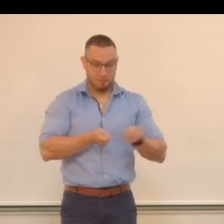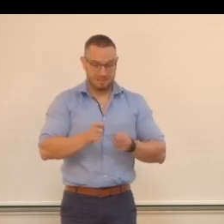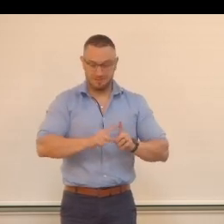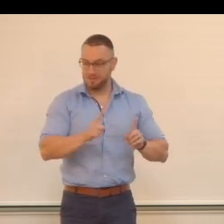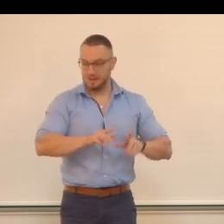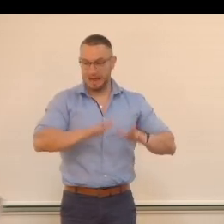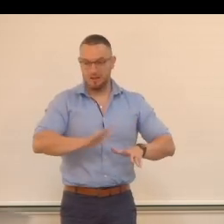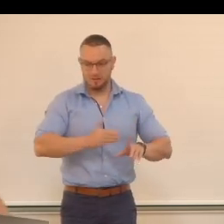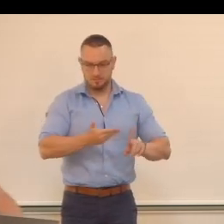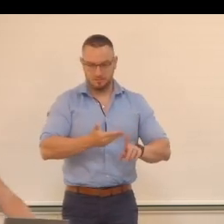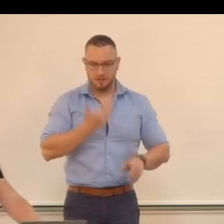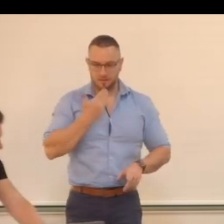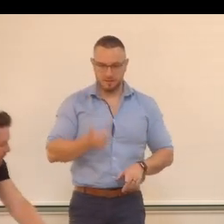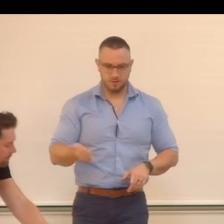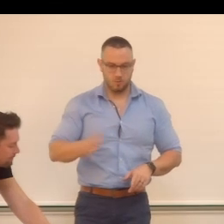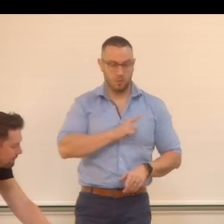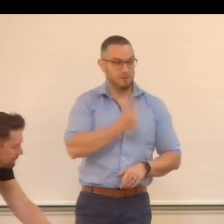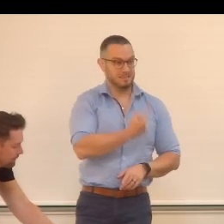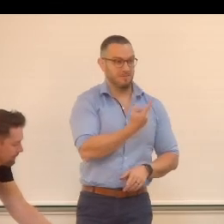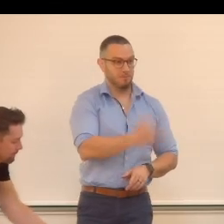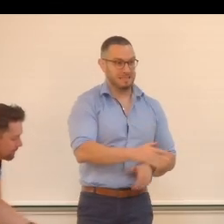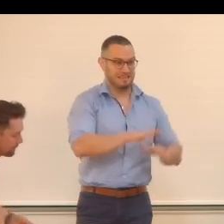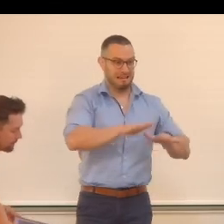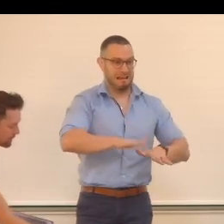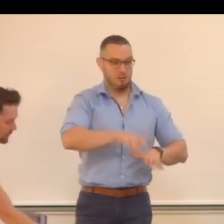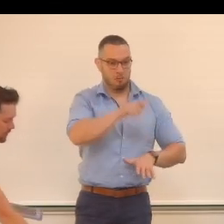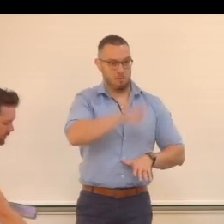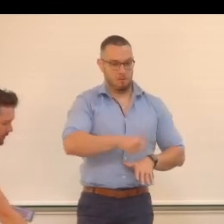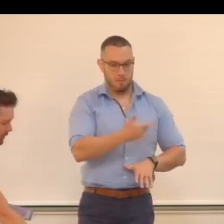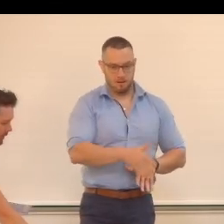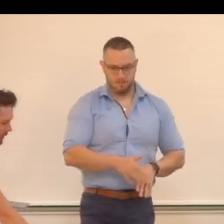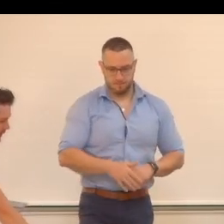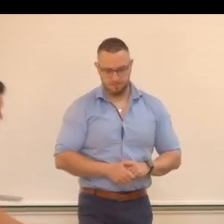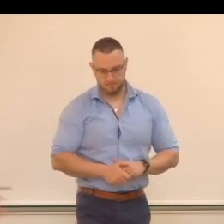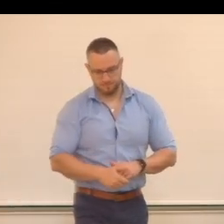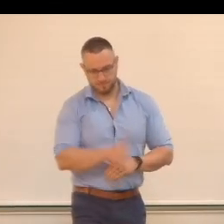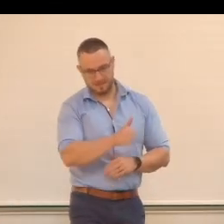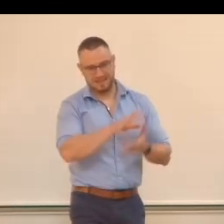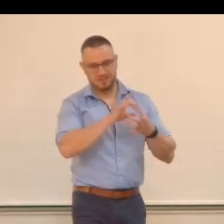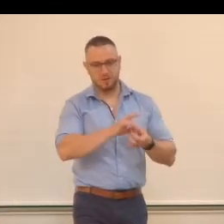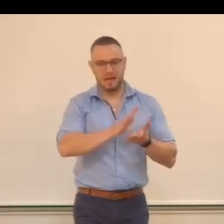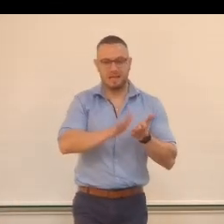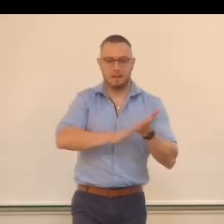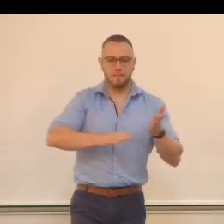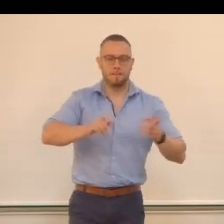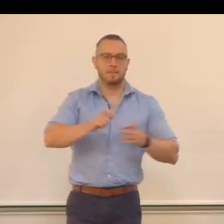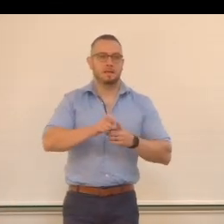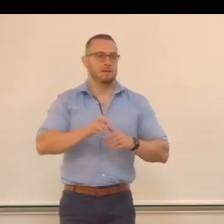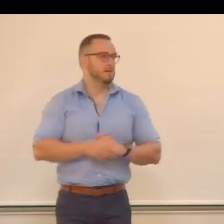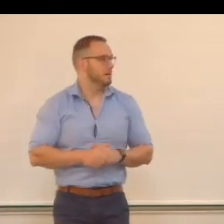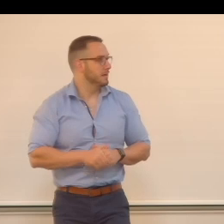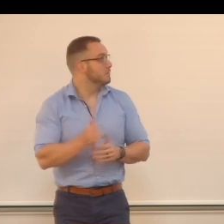analogs. I was more of a participant, so I'm going to be talking about my experience at HERA and HMP. I've got a lot